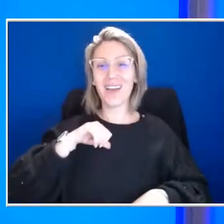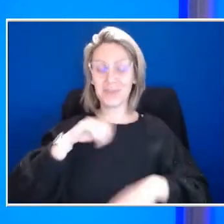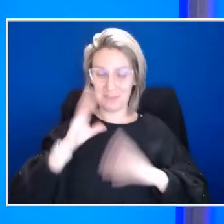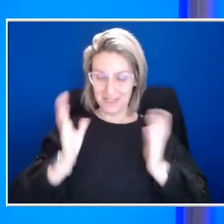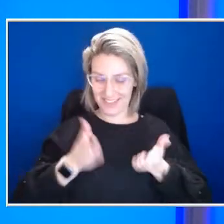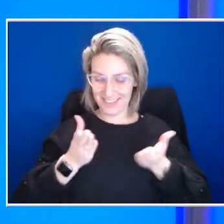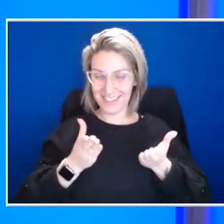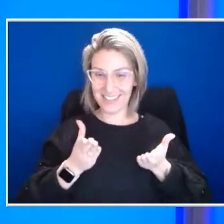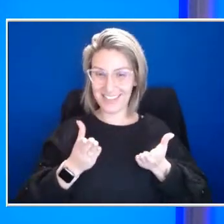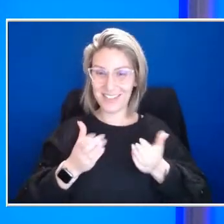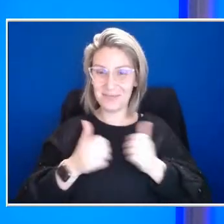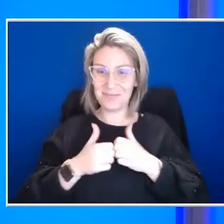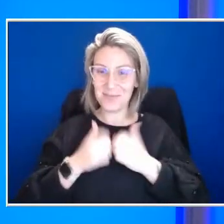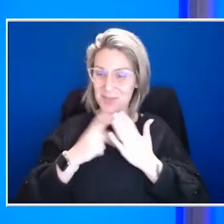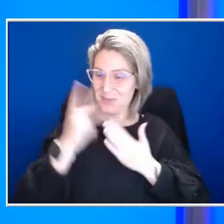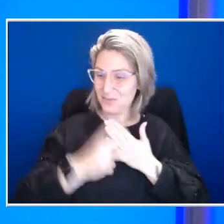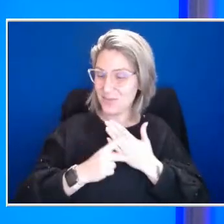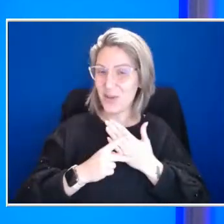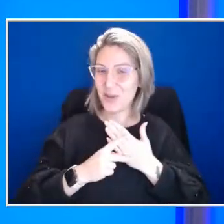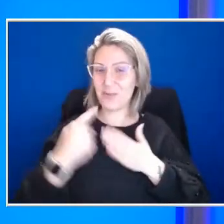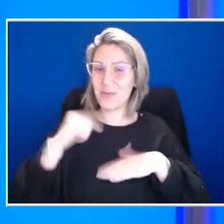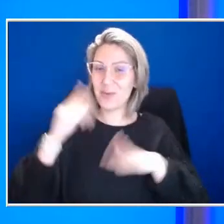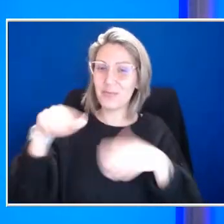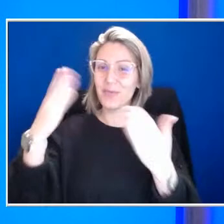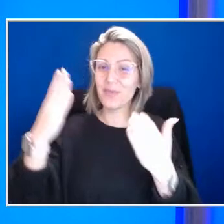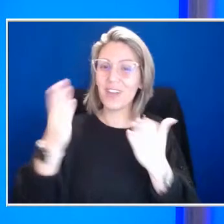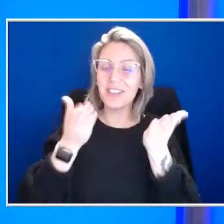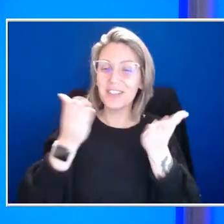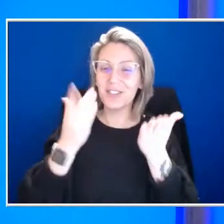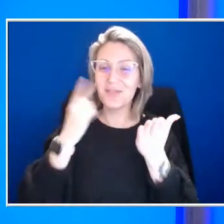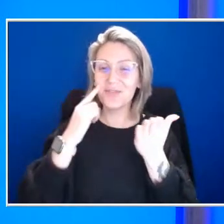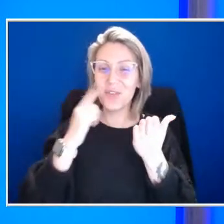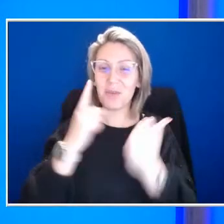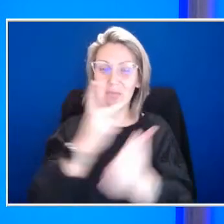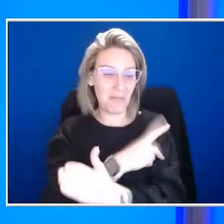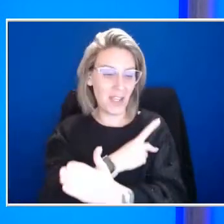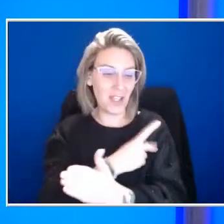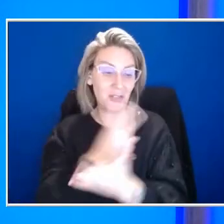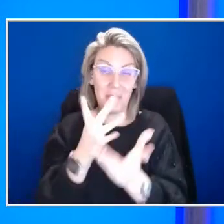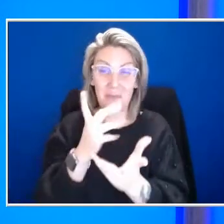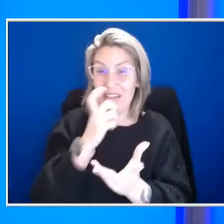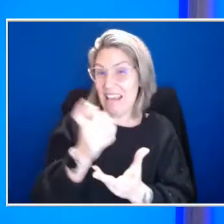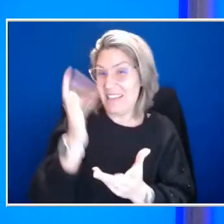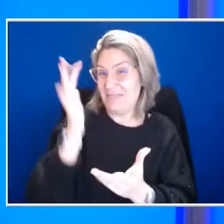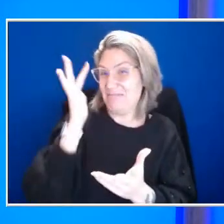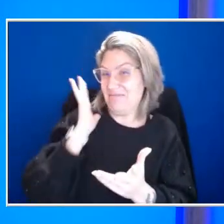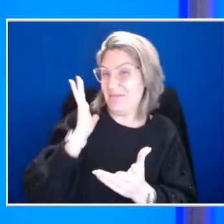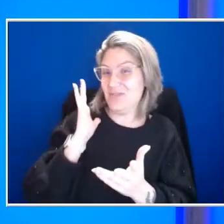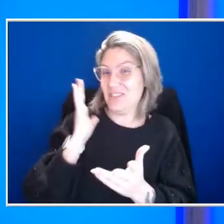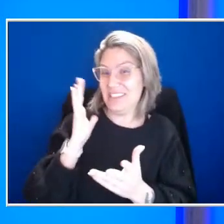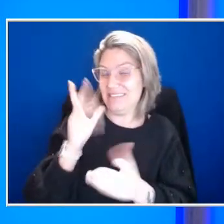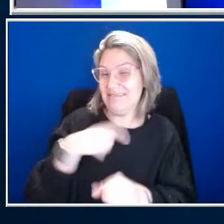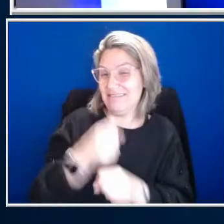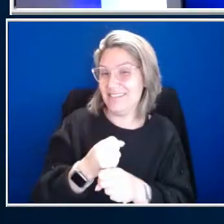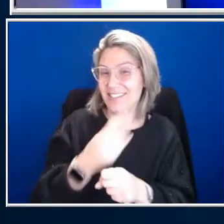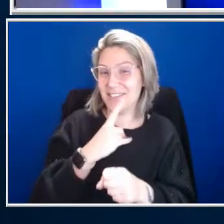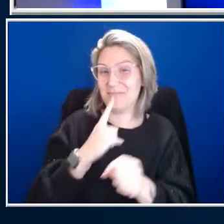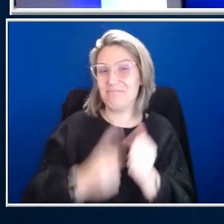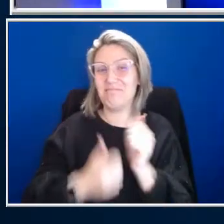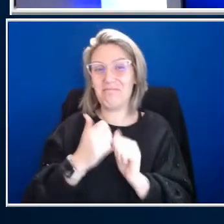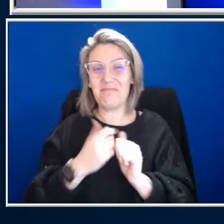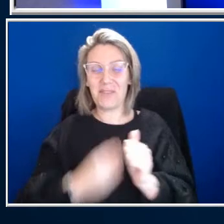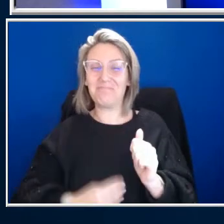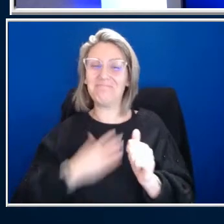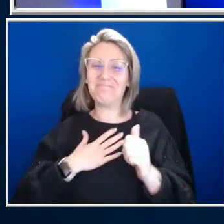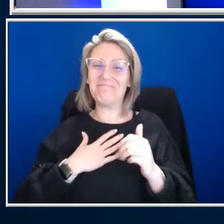transplant program, where we're providing services to patients that we would not have provided years ago, and that's the most fulfilling part. Thank you for being with